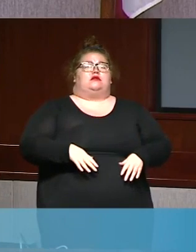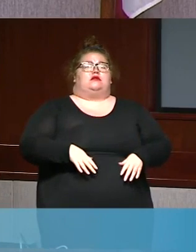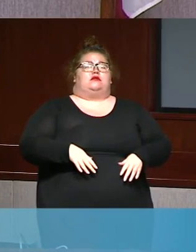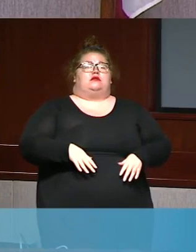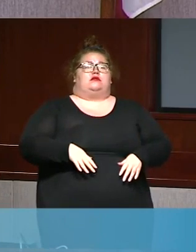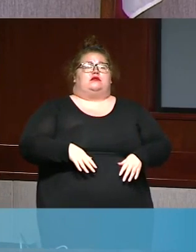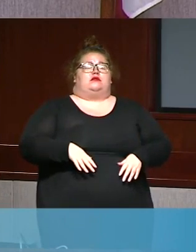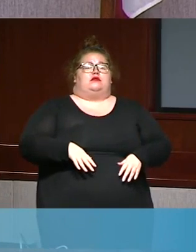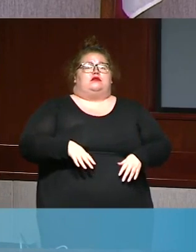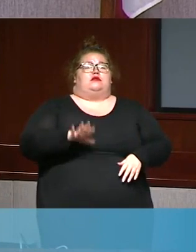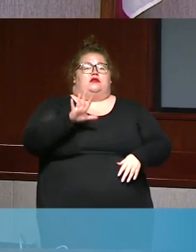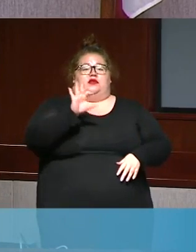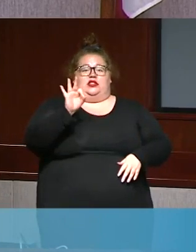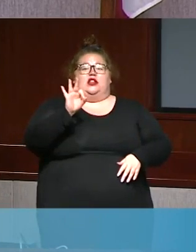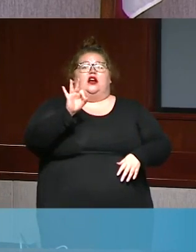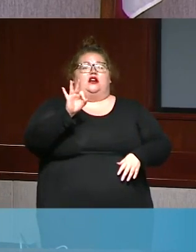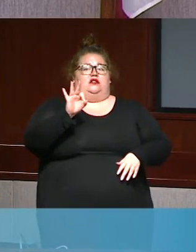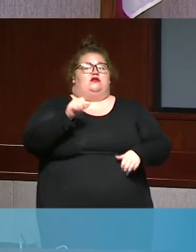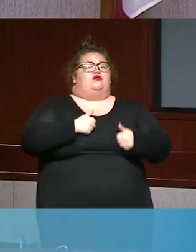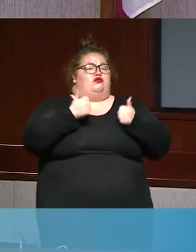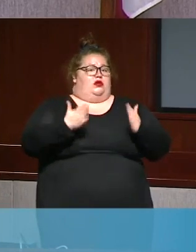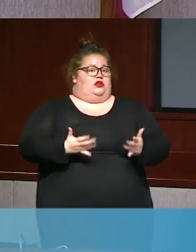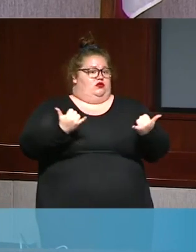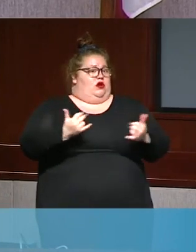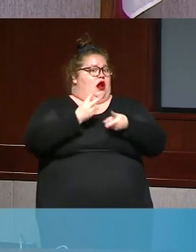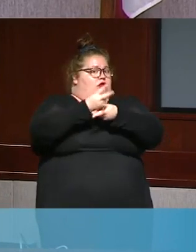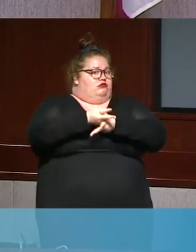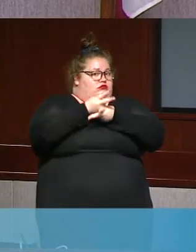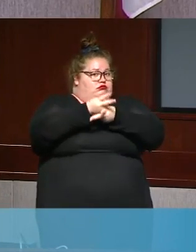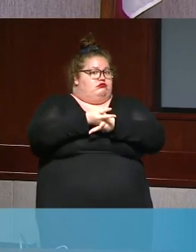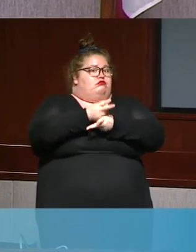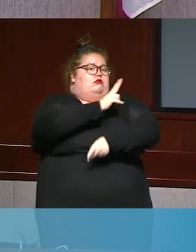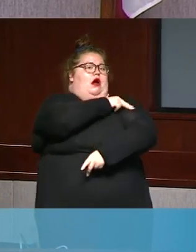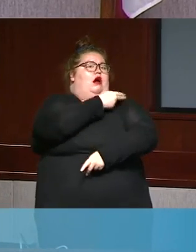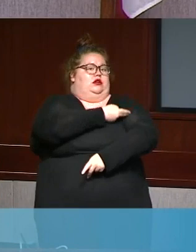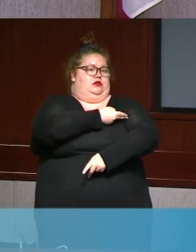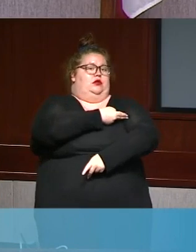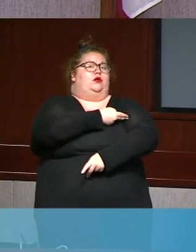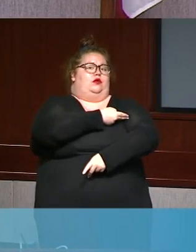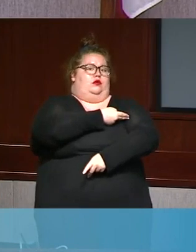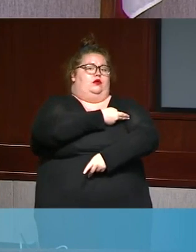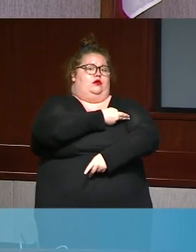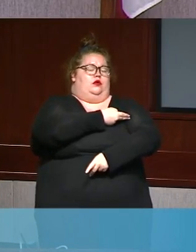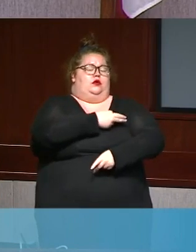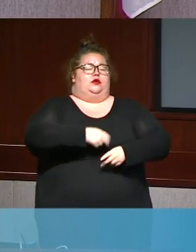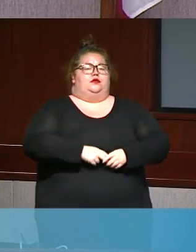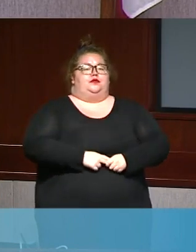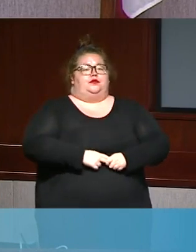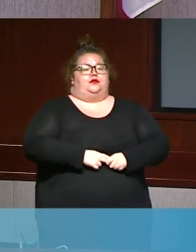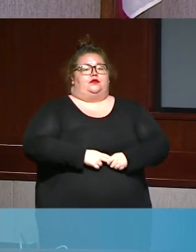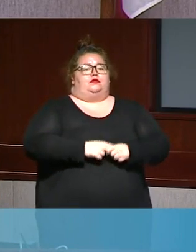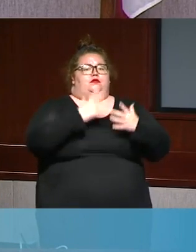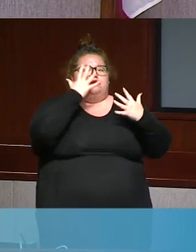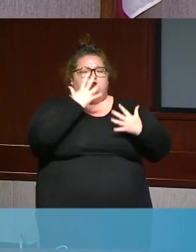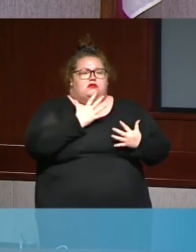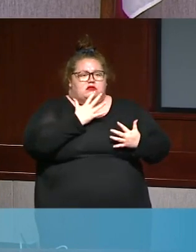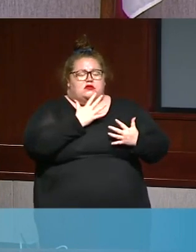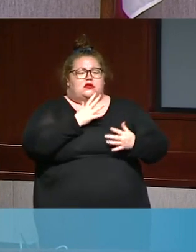tested positive, are receiving care of some sort in an area hospital. Unfortunately,